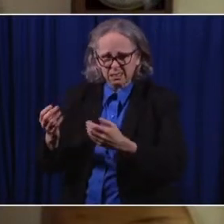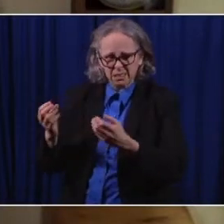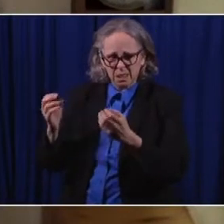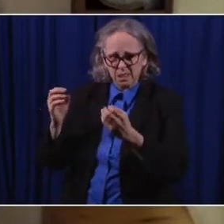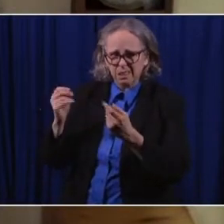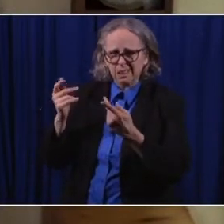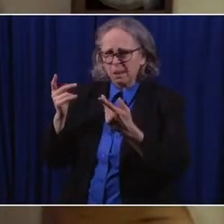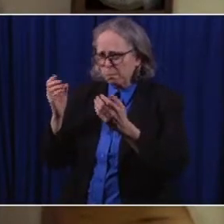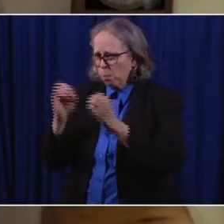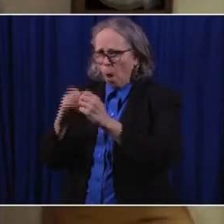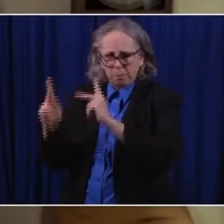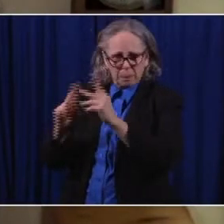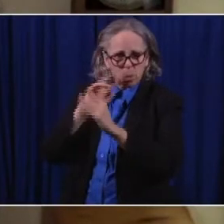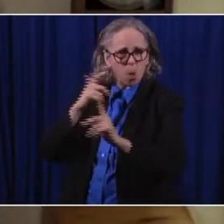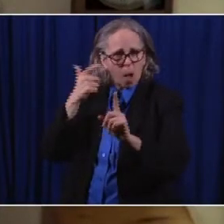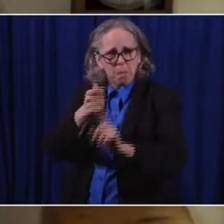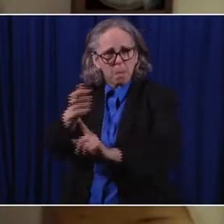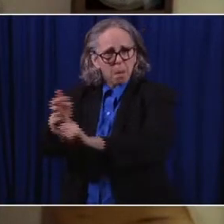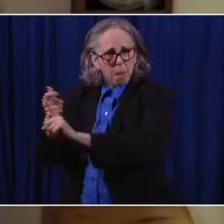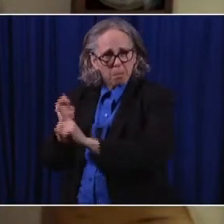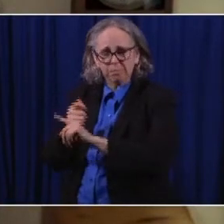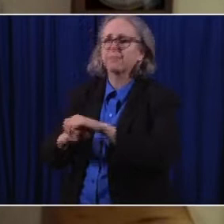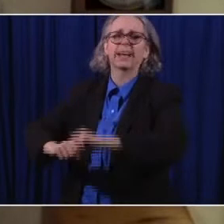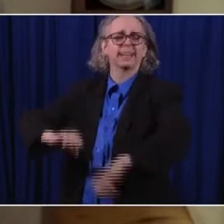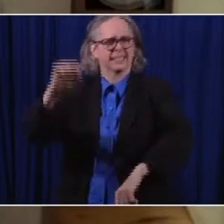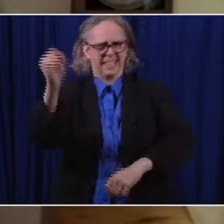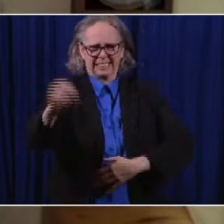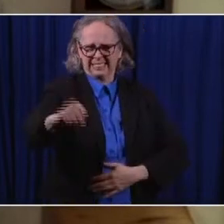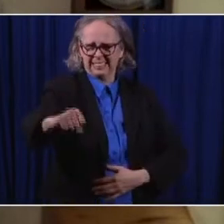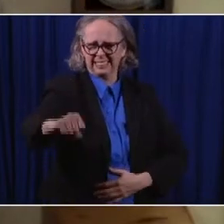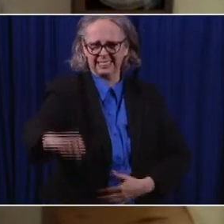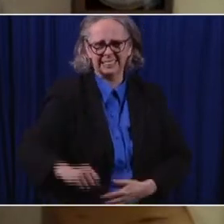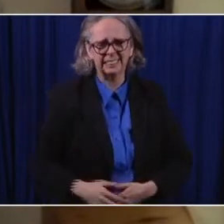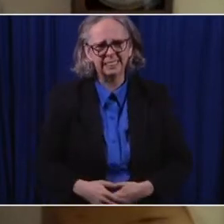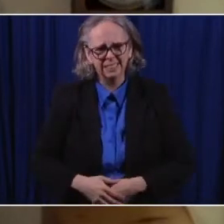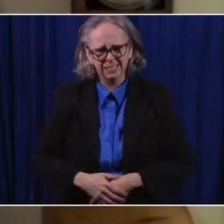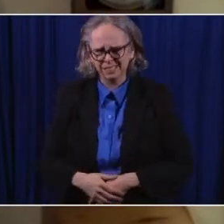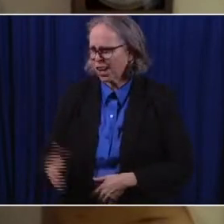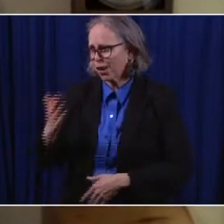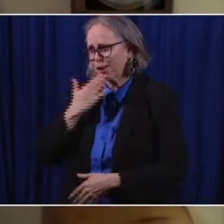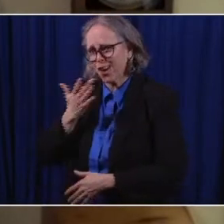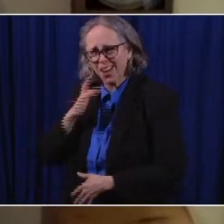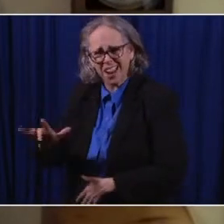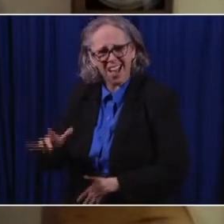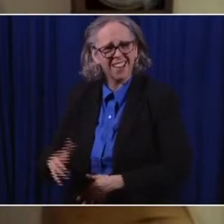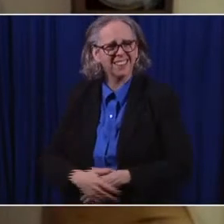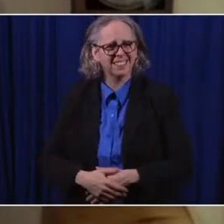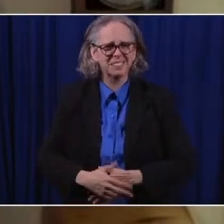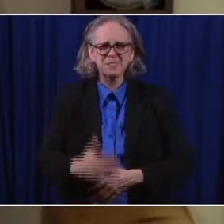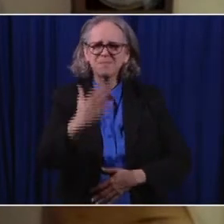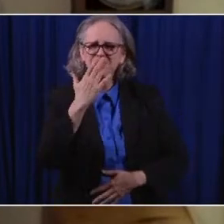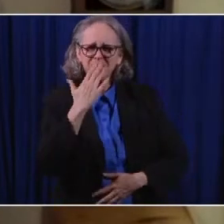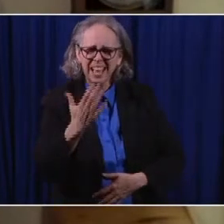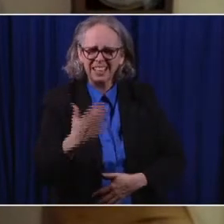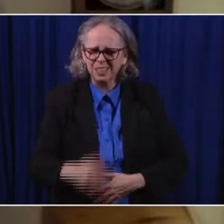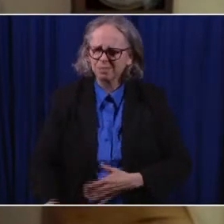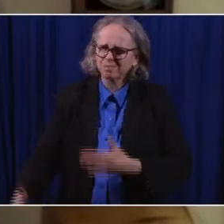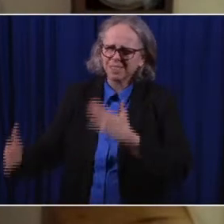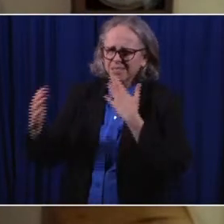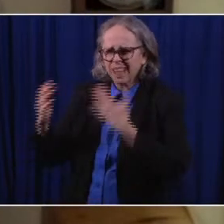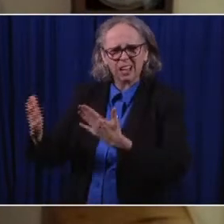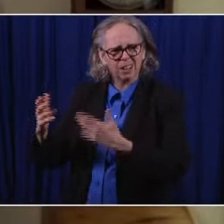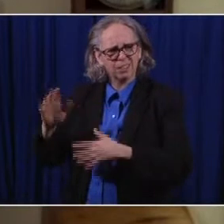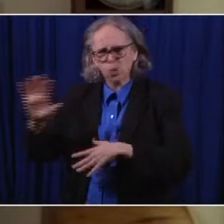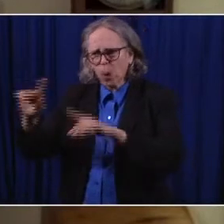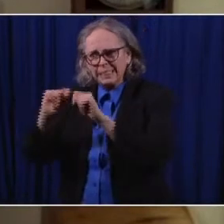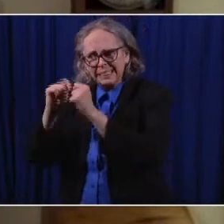believe. Absolutely. Well, we wish you well. We wish you well, and thank you and your team, everybody at the